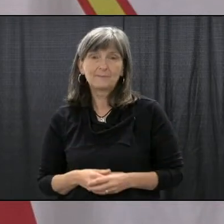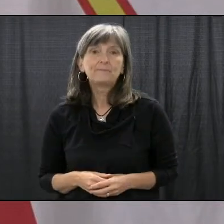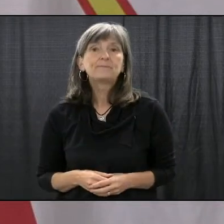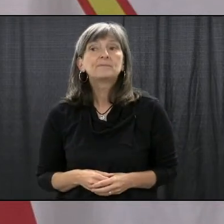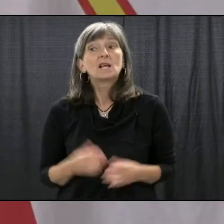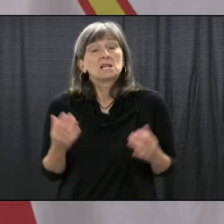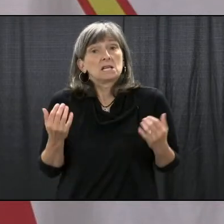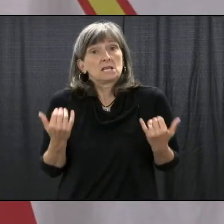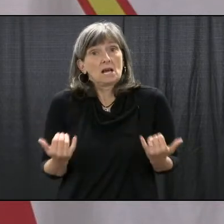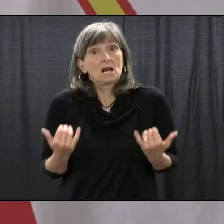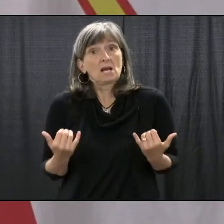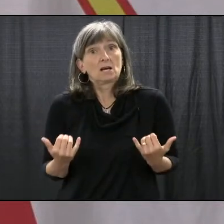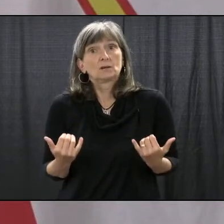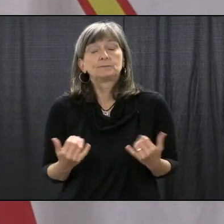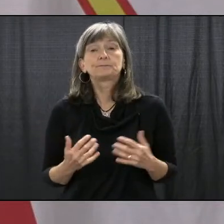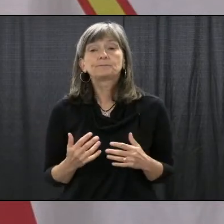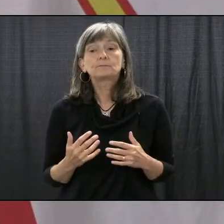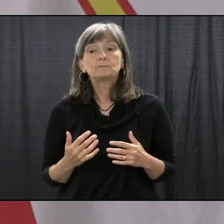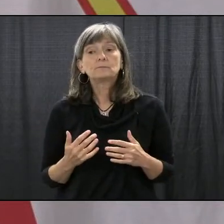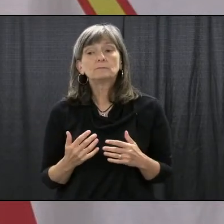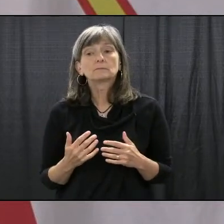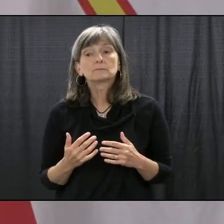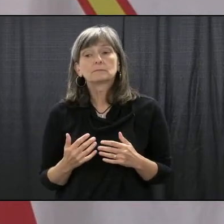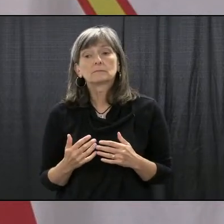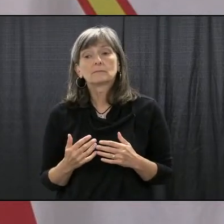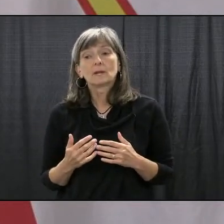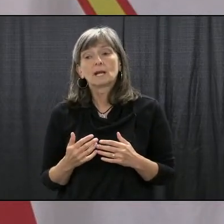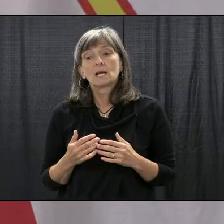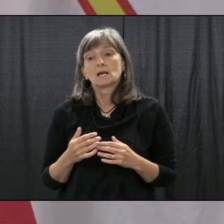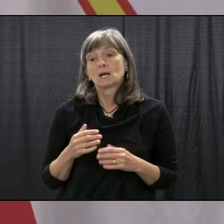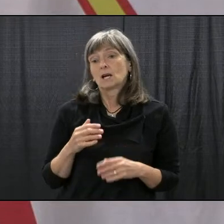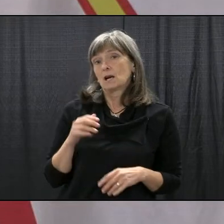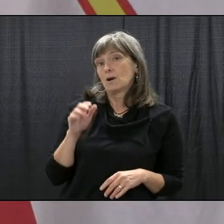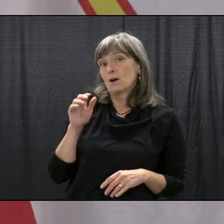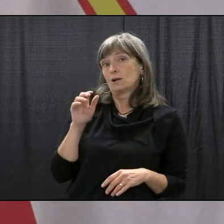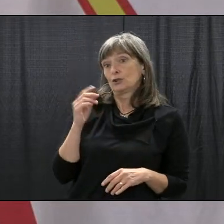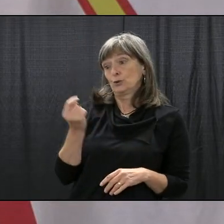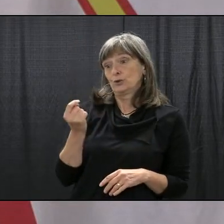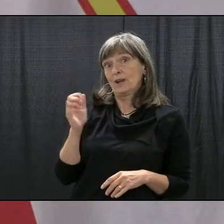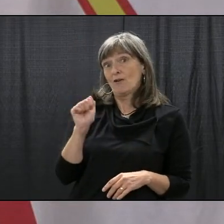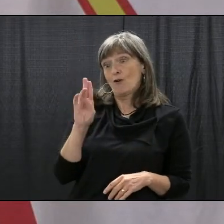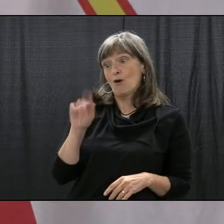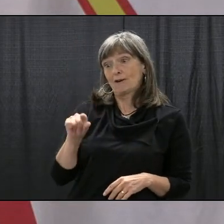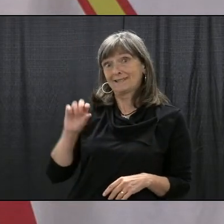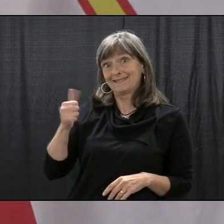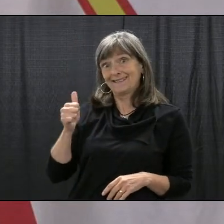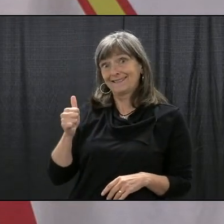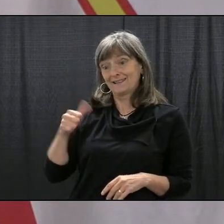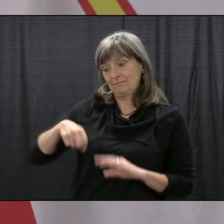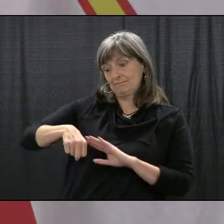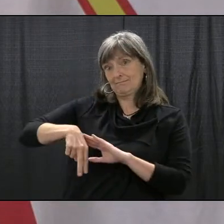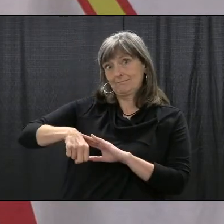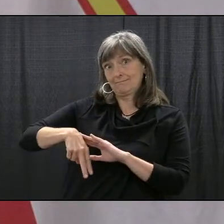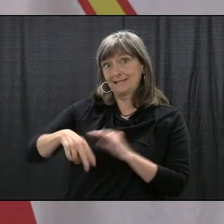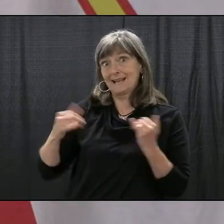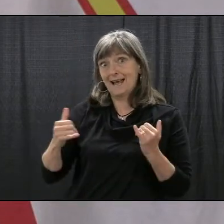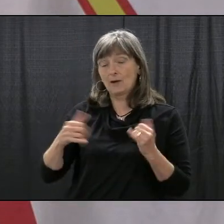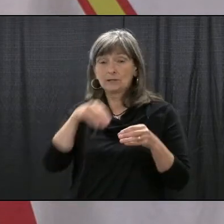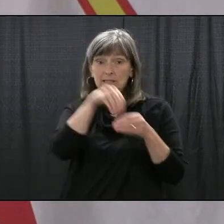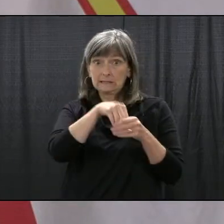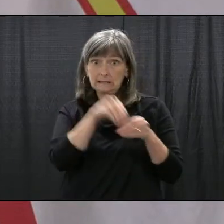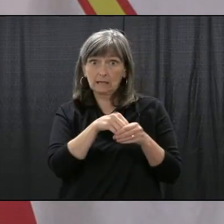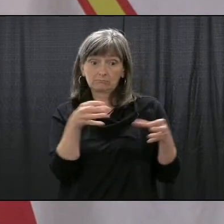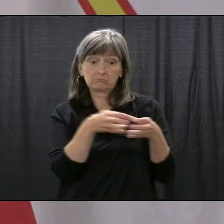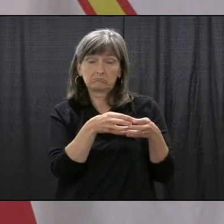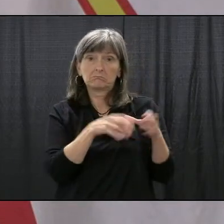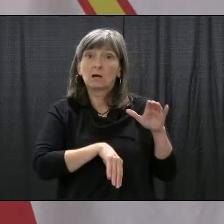more more measures effective 12:01 a.m. Tuesday, August 10th. Indoor gatherings are now permitted